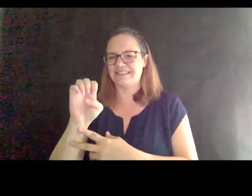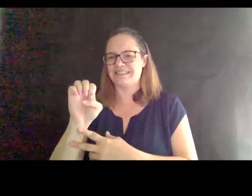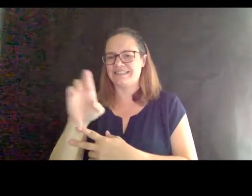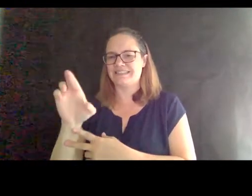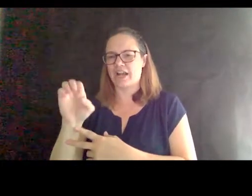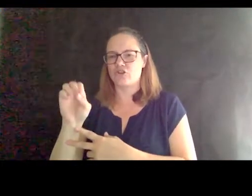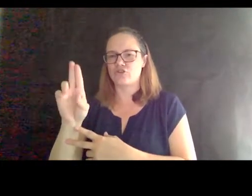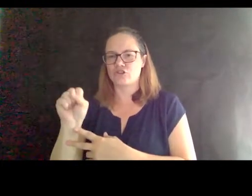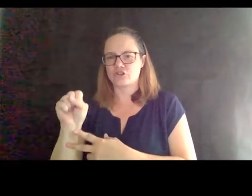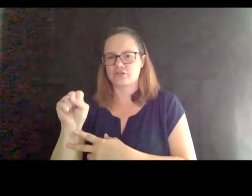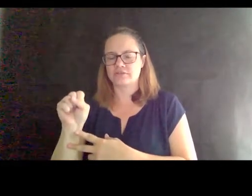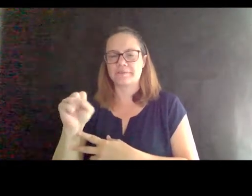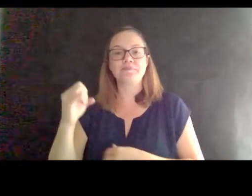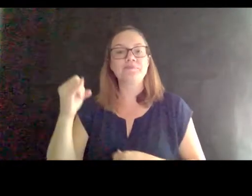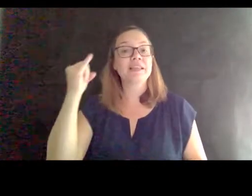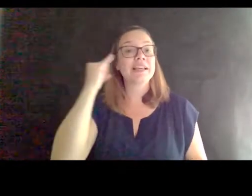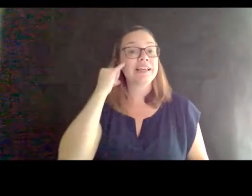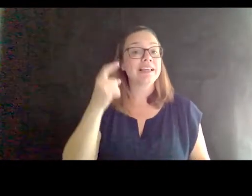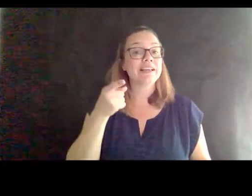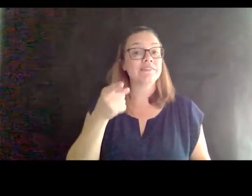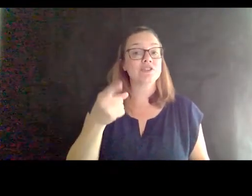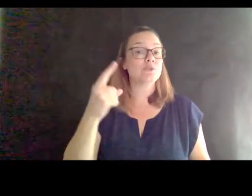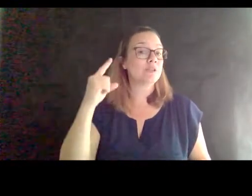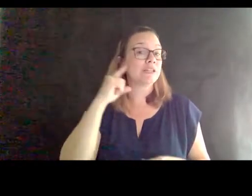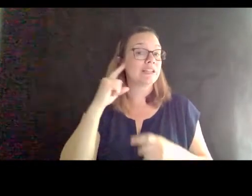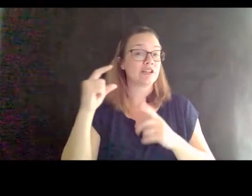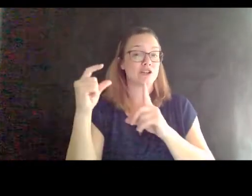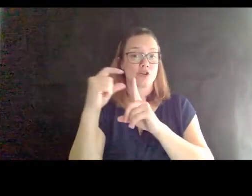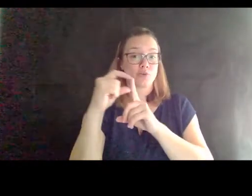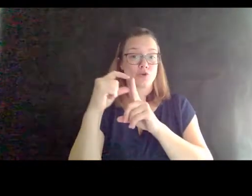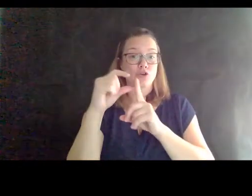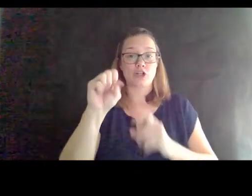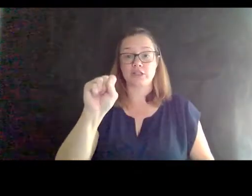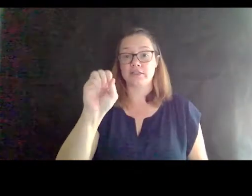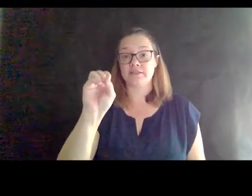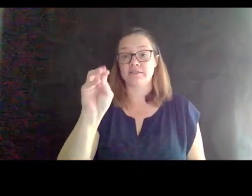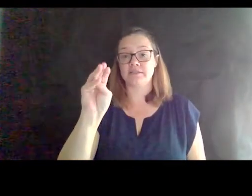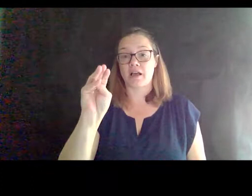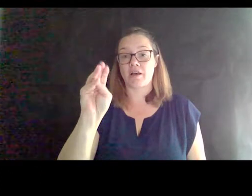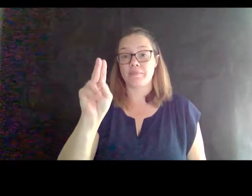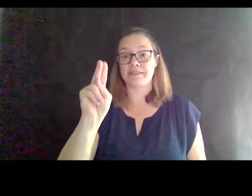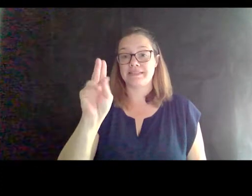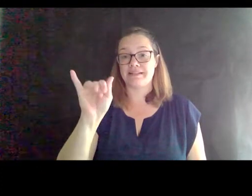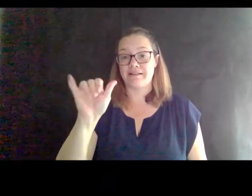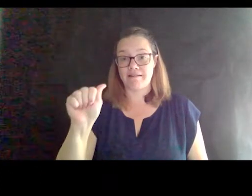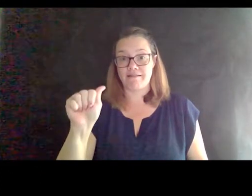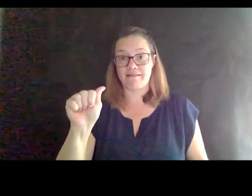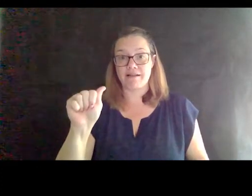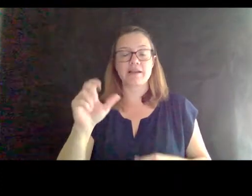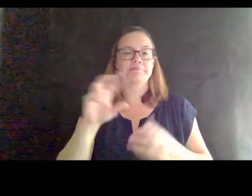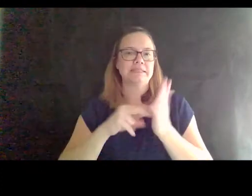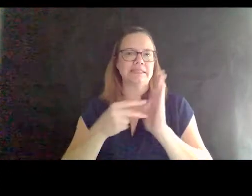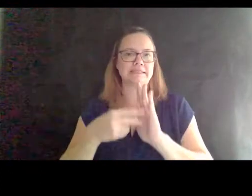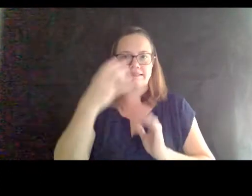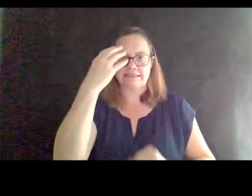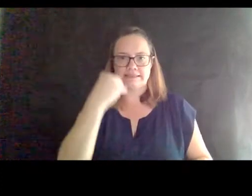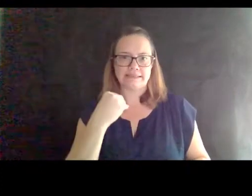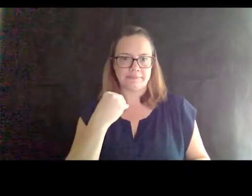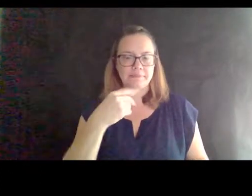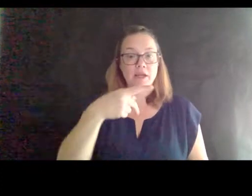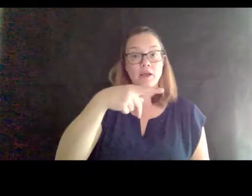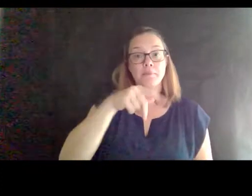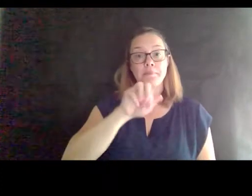Whenever you hear the word somnia, that's attached to sleep. And these parasomnias tend to occur during the